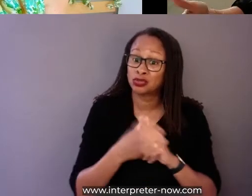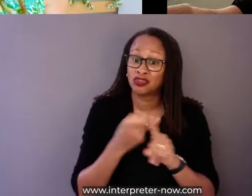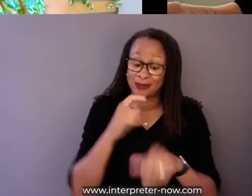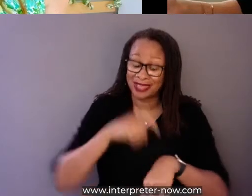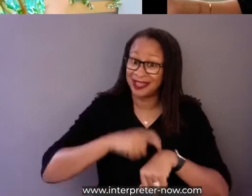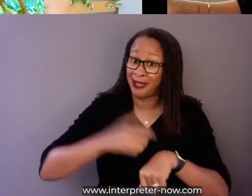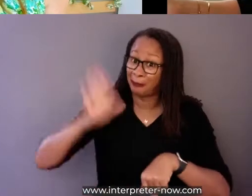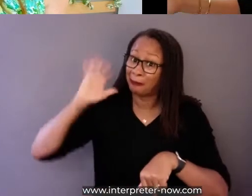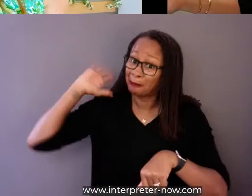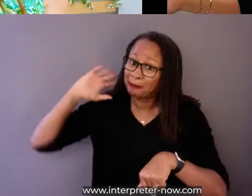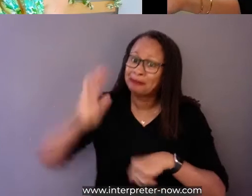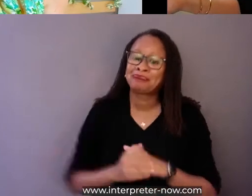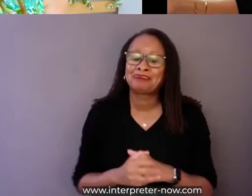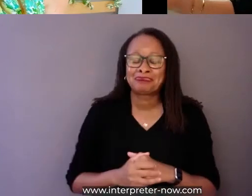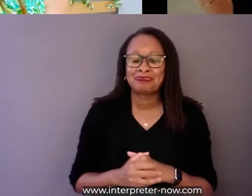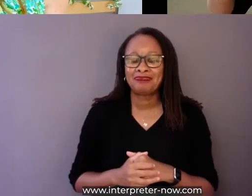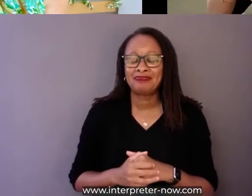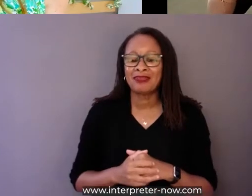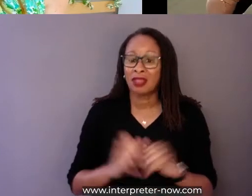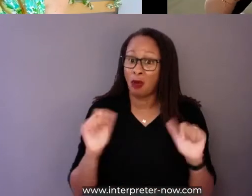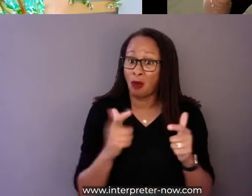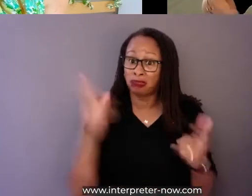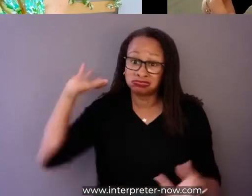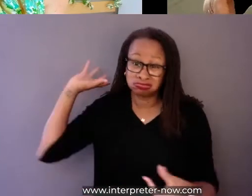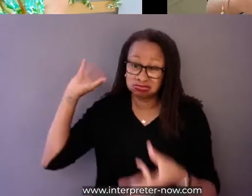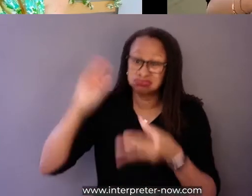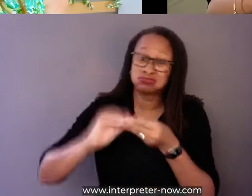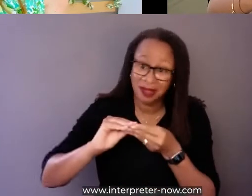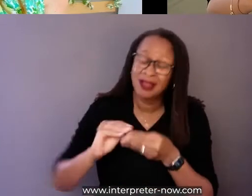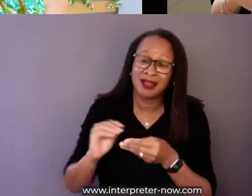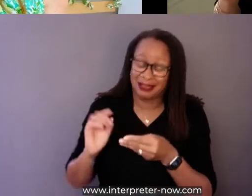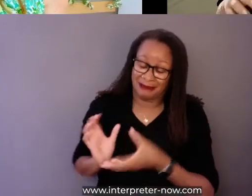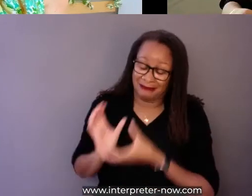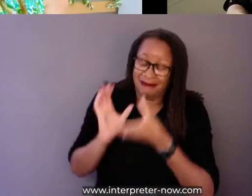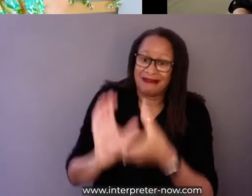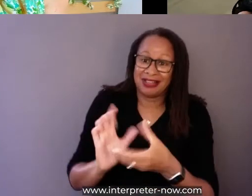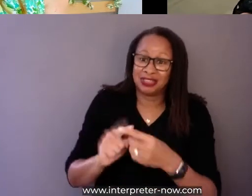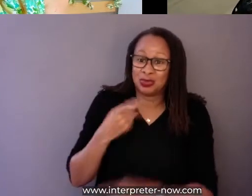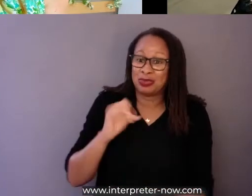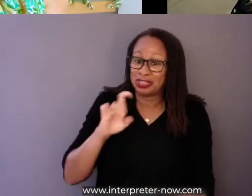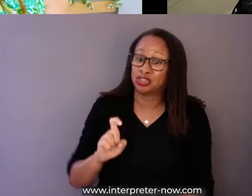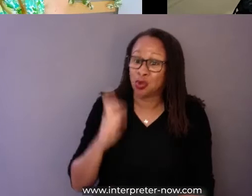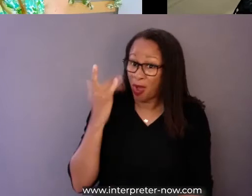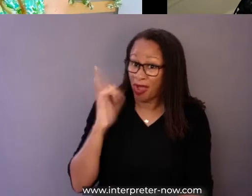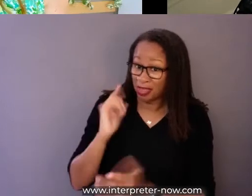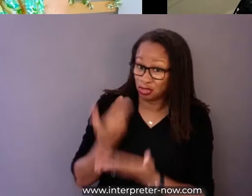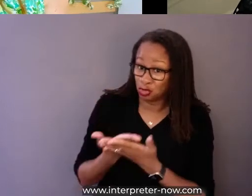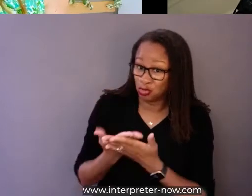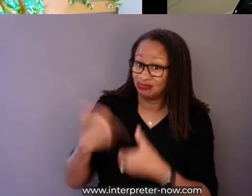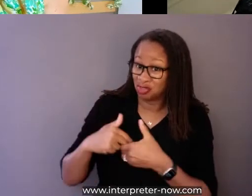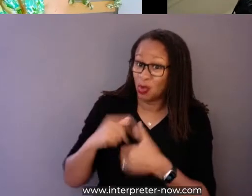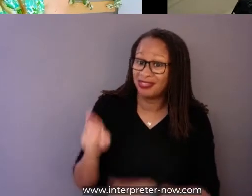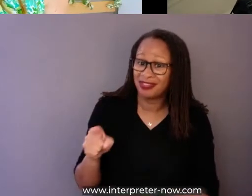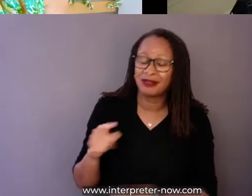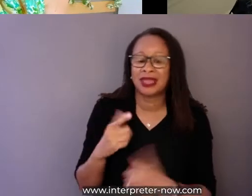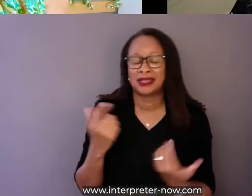career. And then all of the things that brought me to Pixar are wide and varied as I found myself and figured out